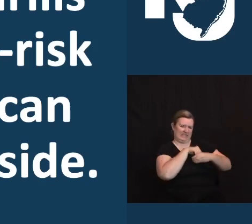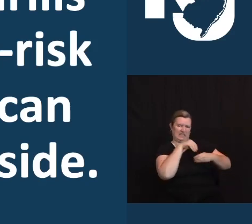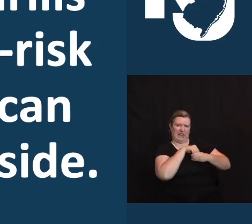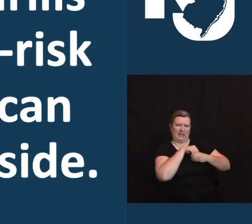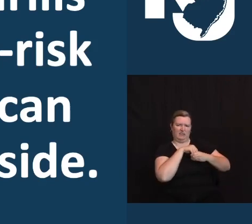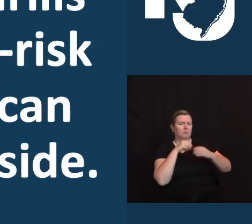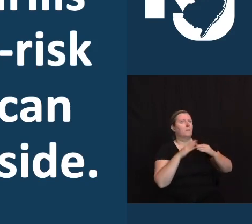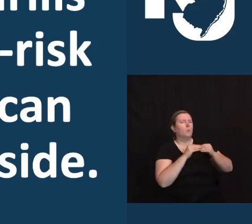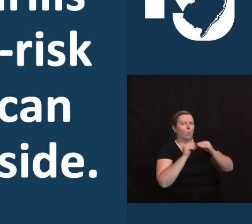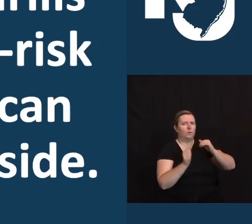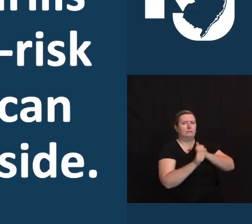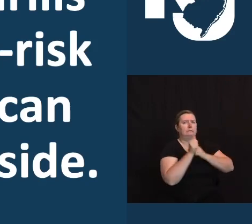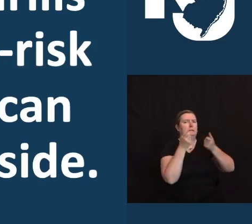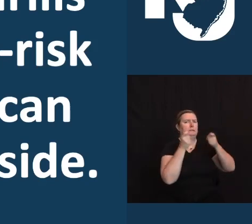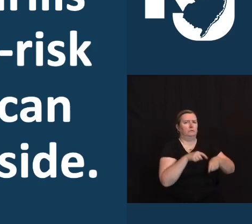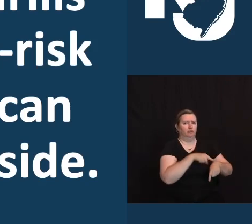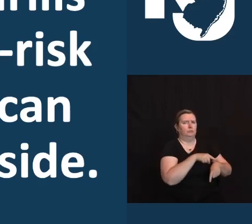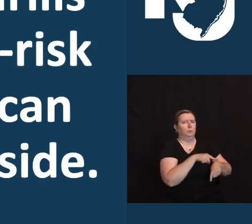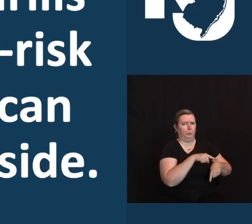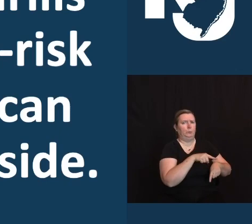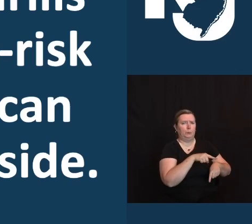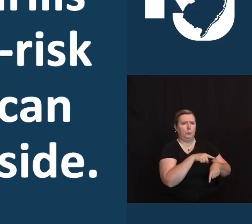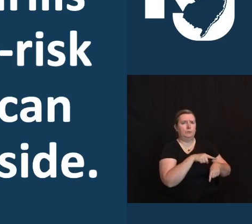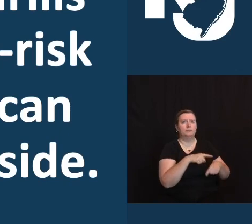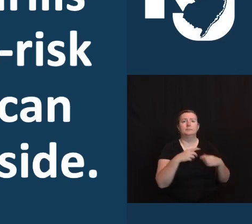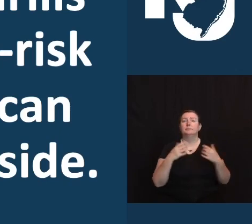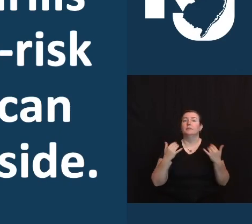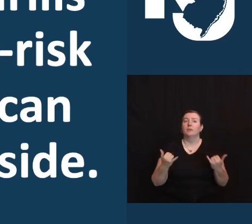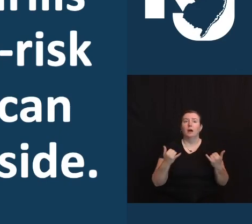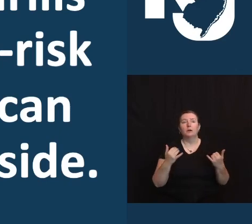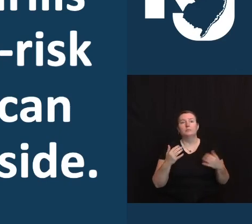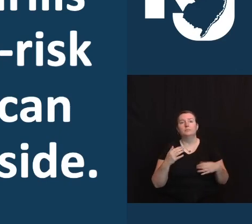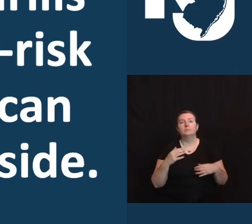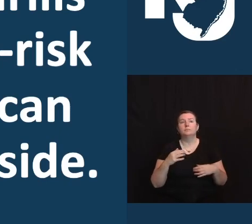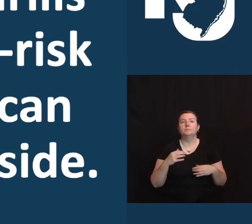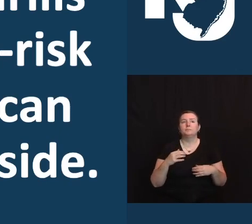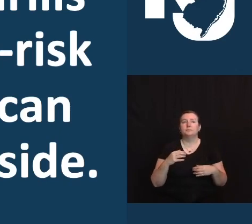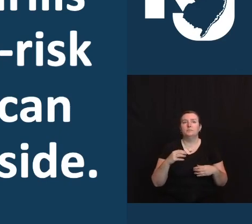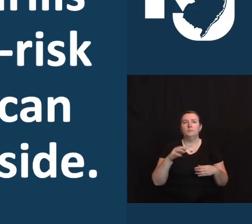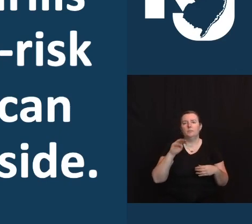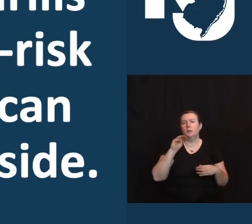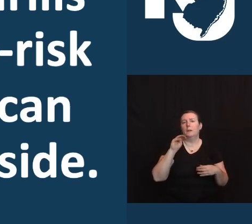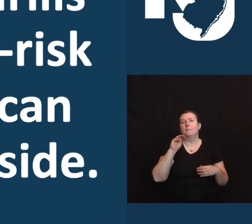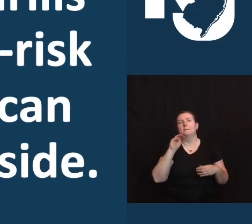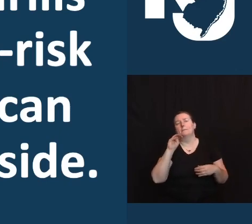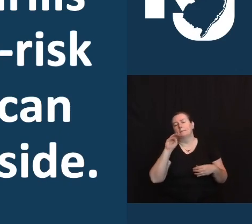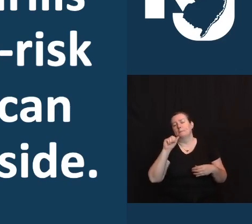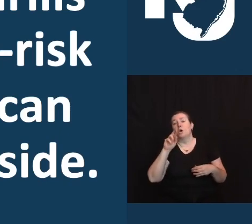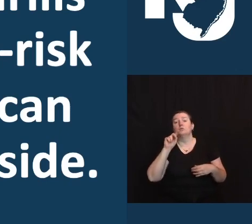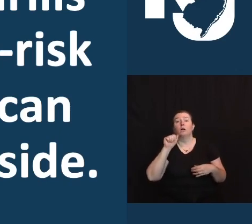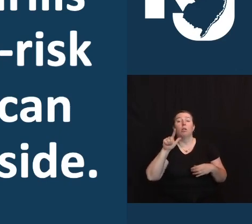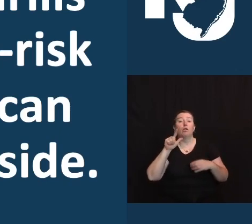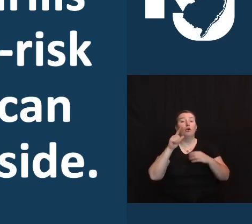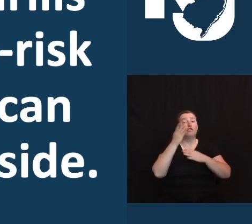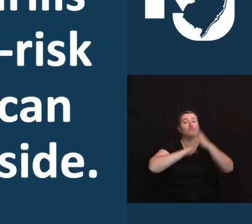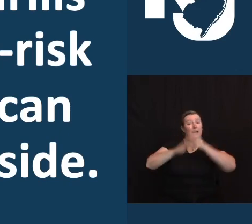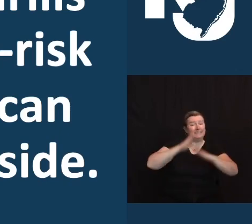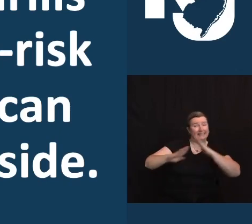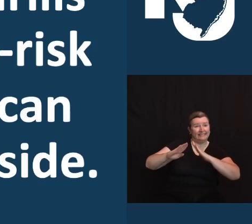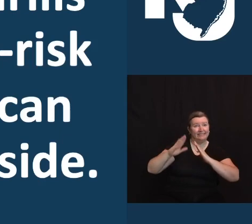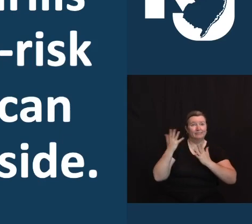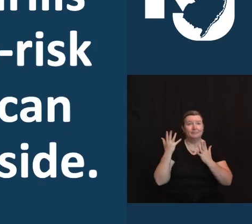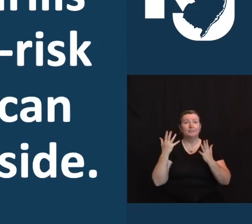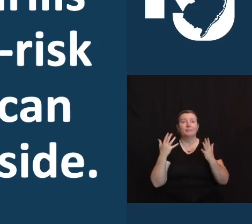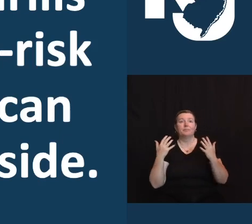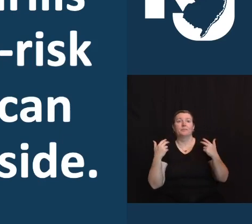martial arts studios, which are classified as indoor recreational facilities, they may conduct